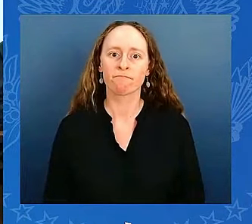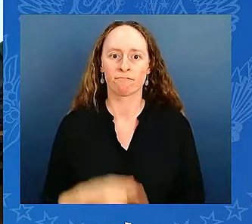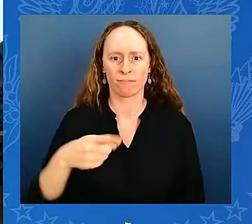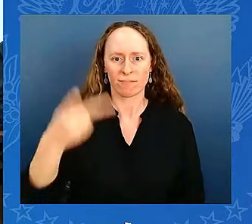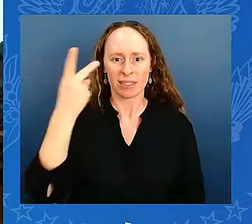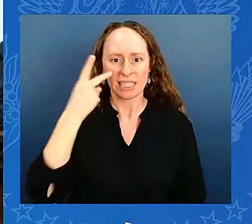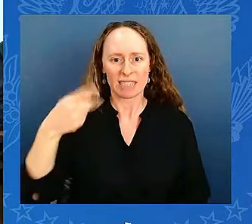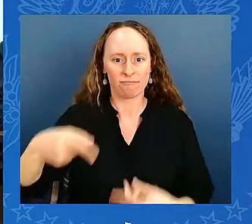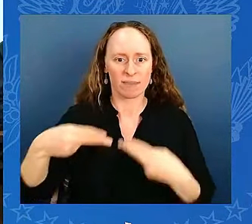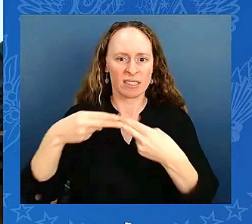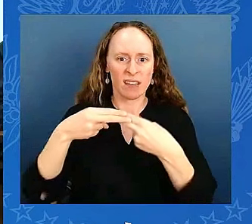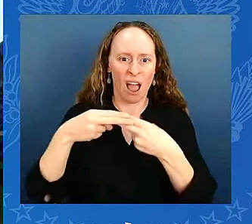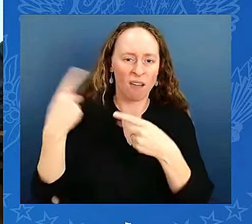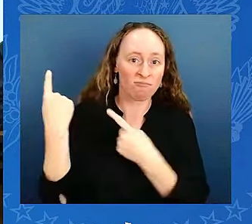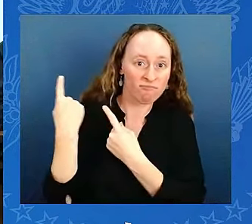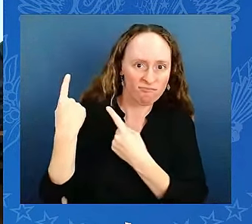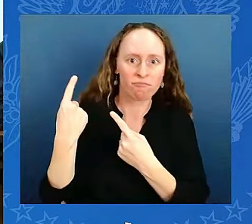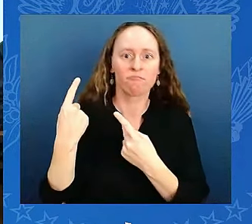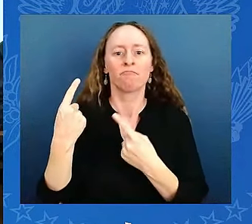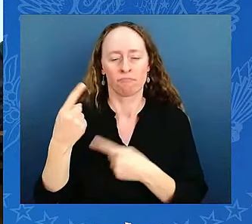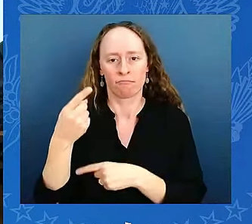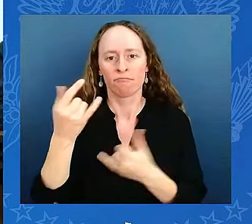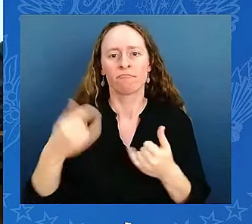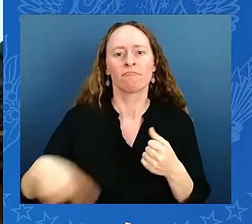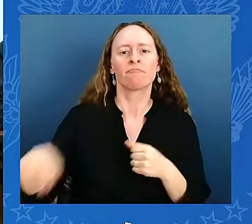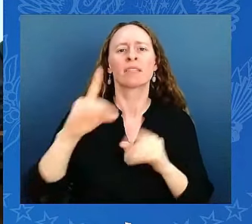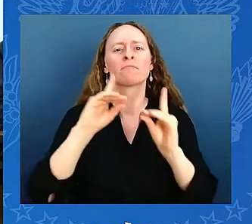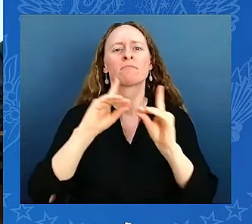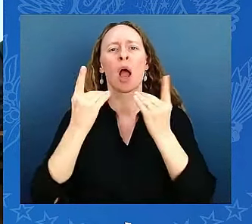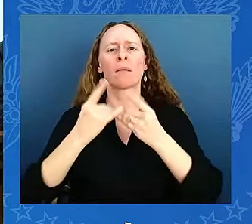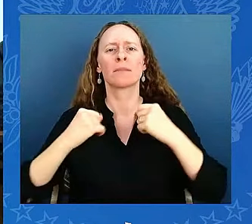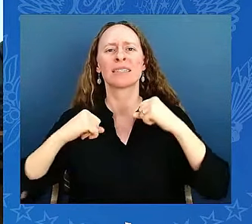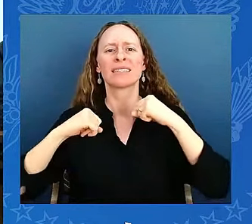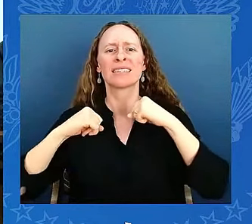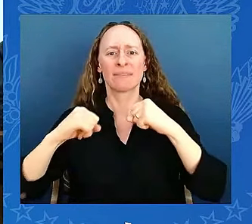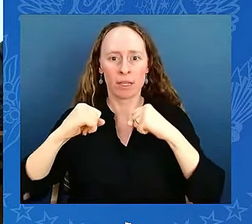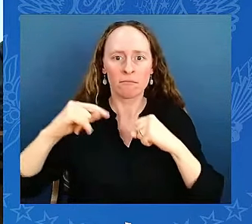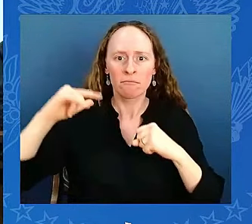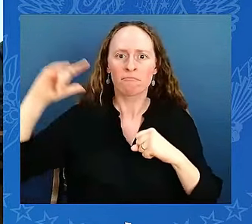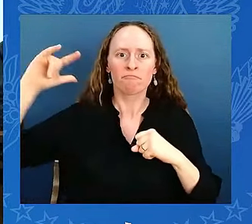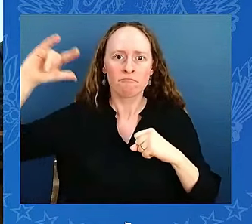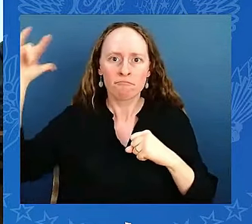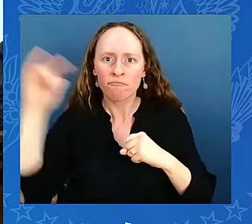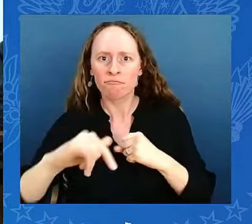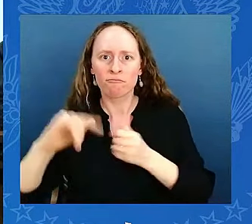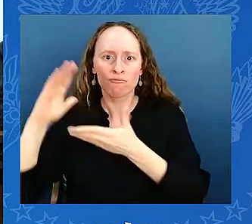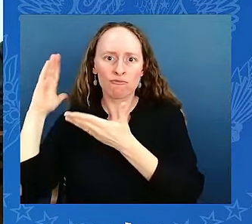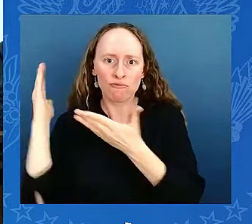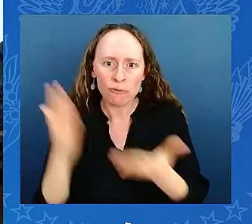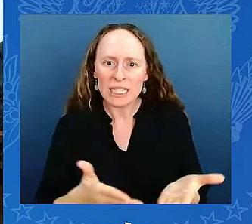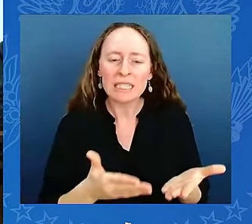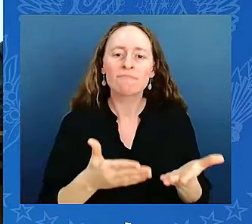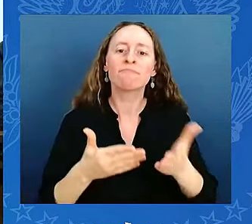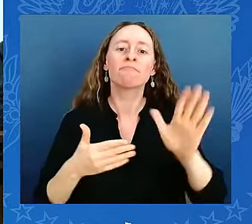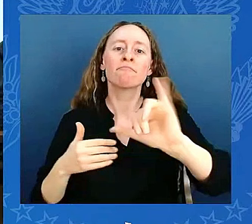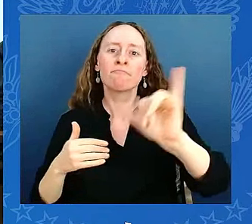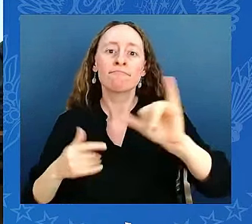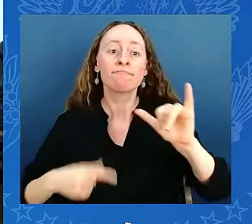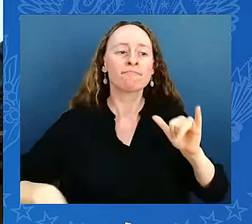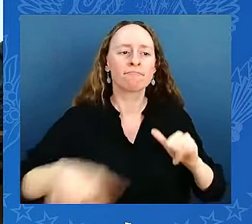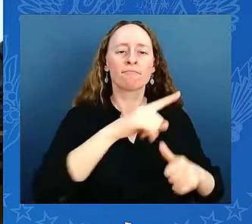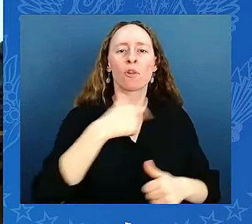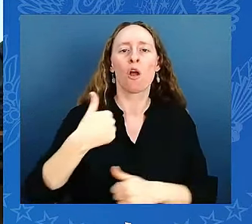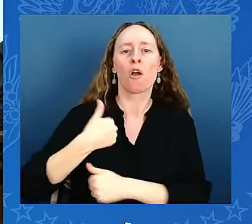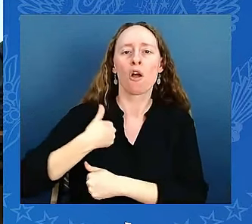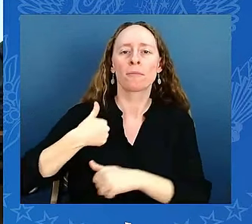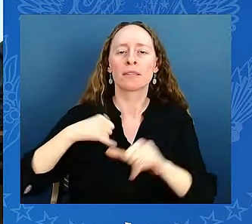have Title 10 assets here, we continue to have federal search and rescue, U.S. Army Corps, EPA, a very large contingent of our health and human